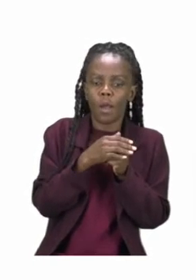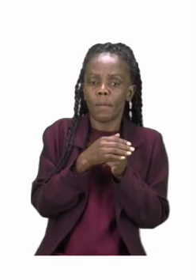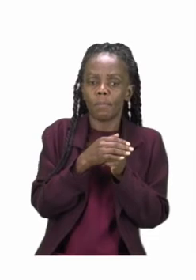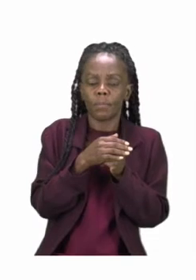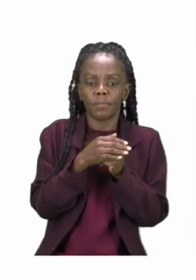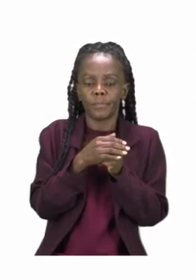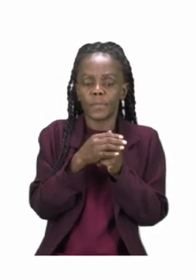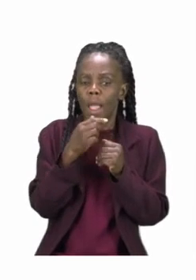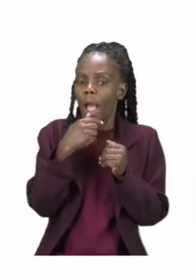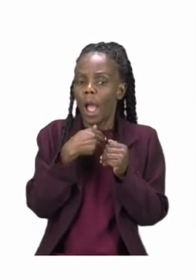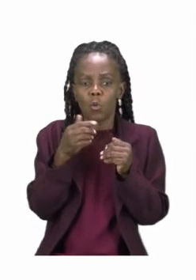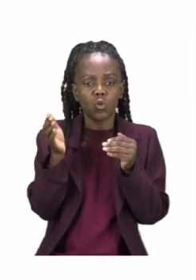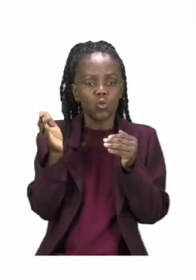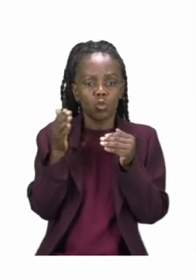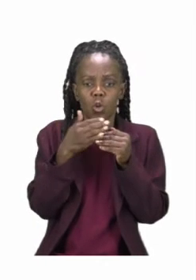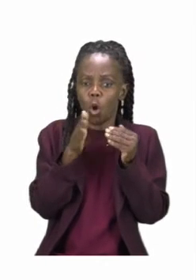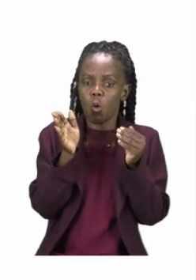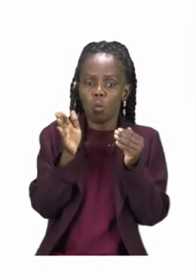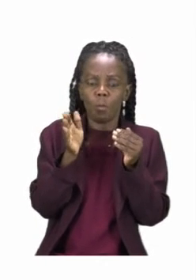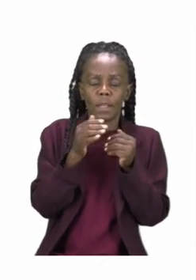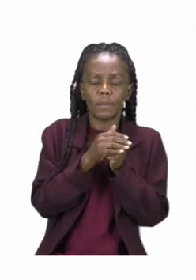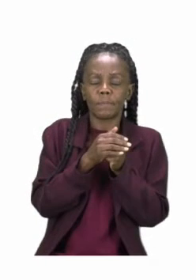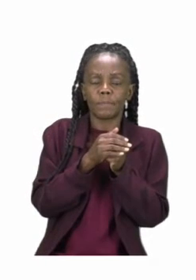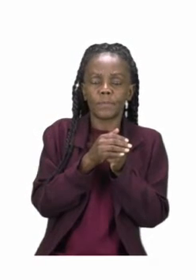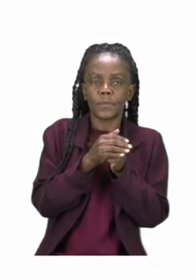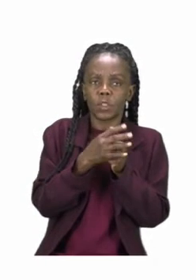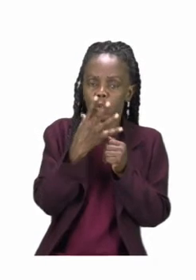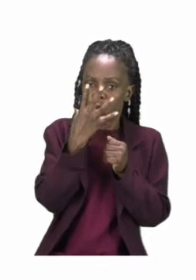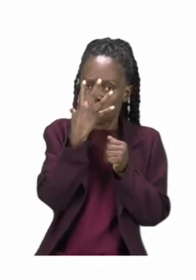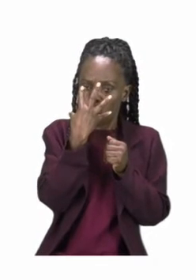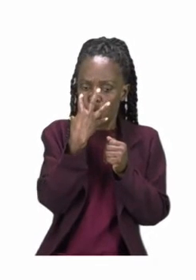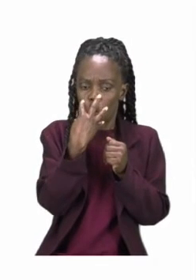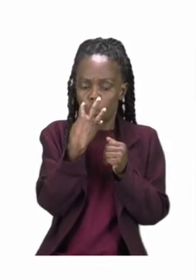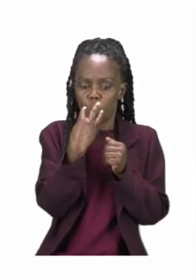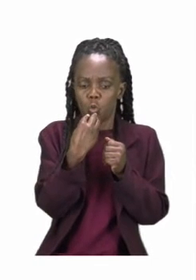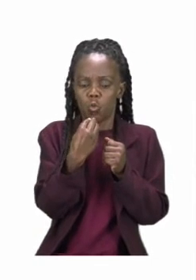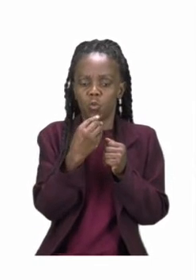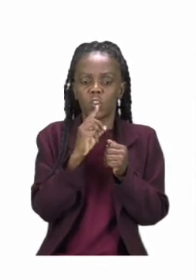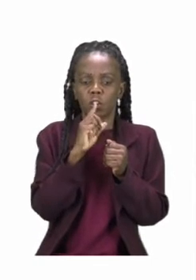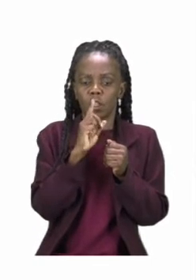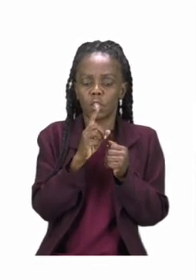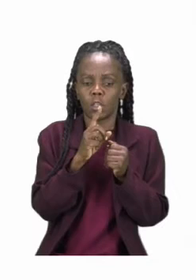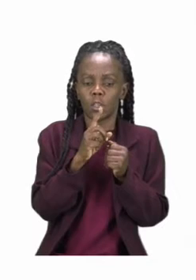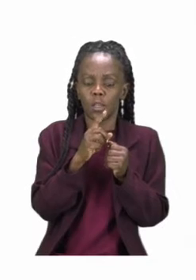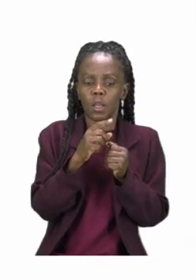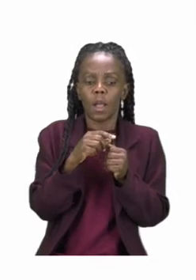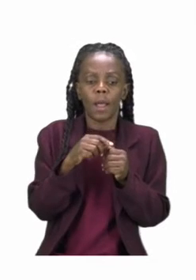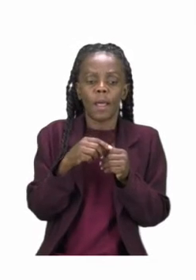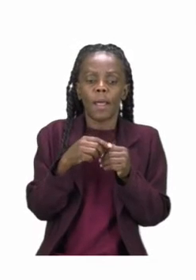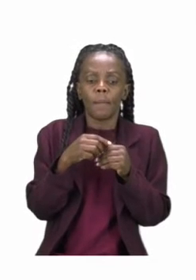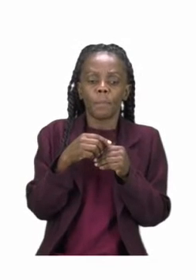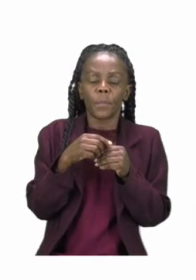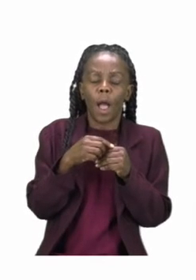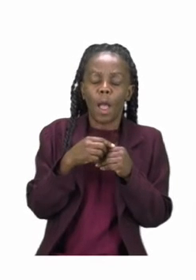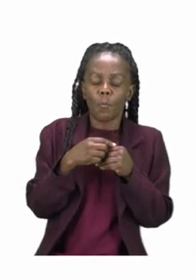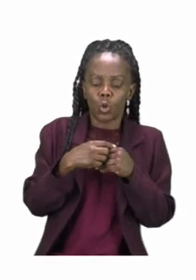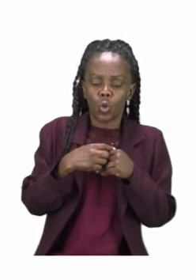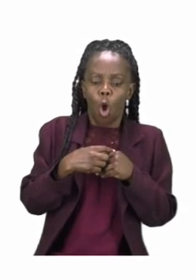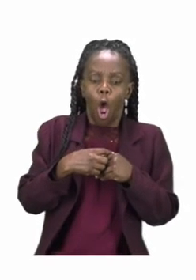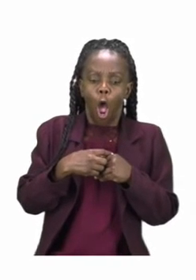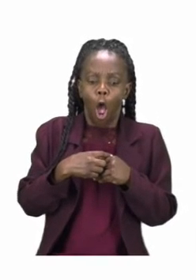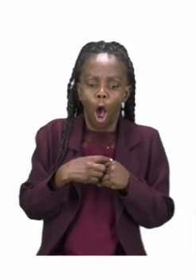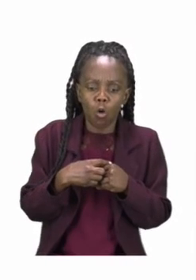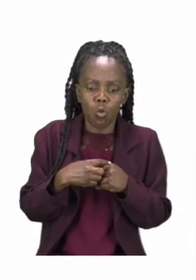Then I will huff and I will puff and I will blow your